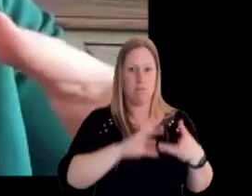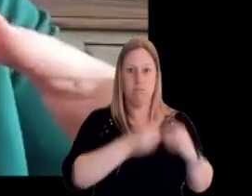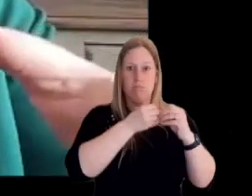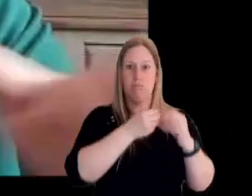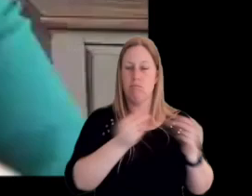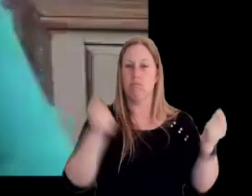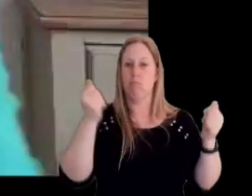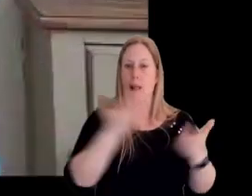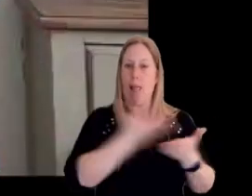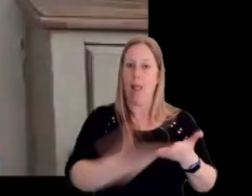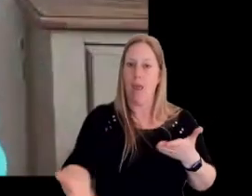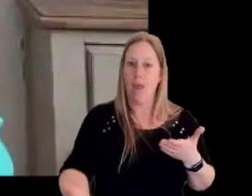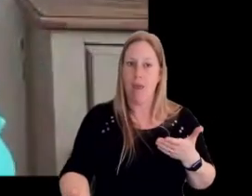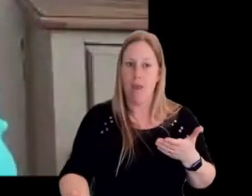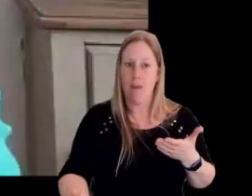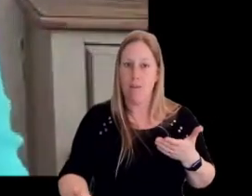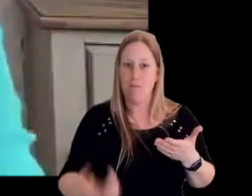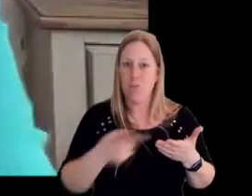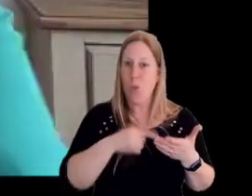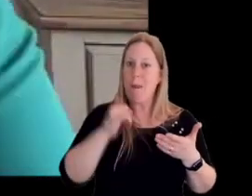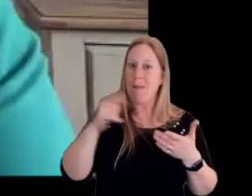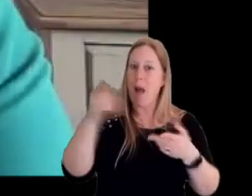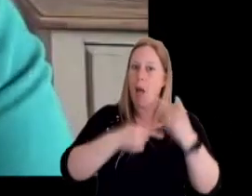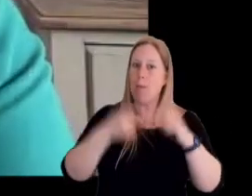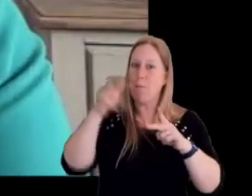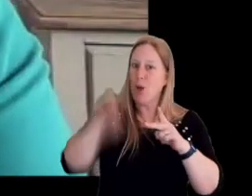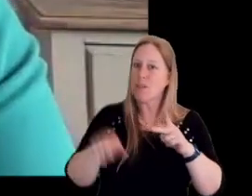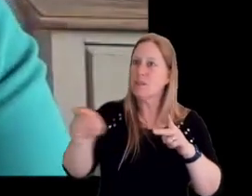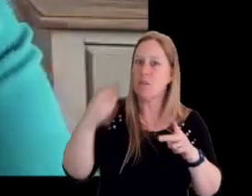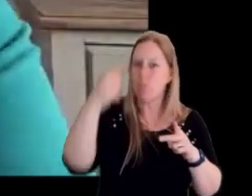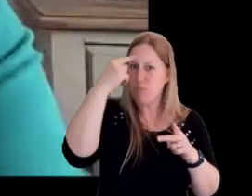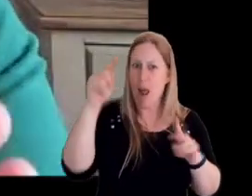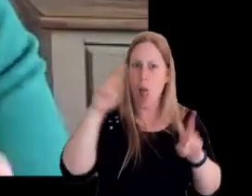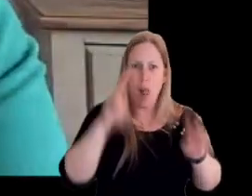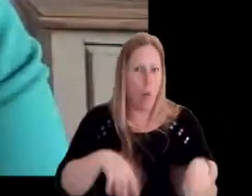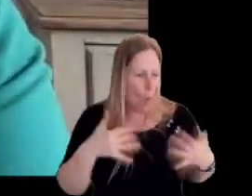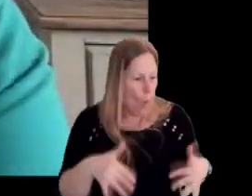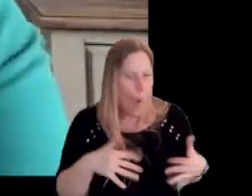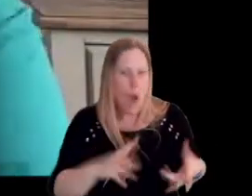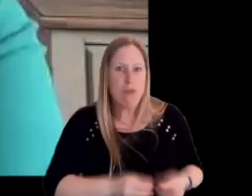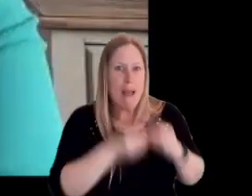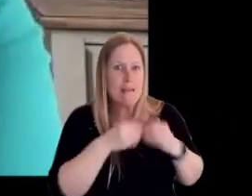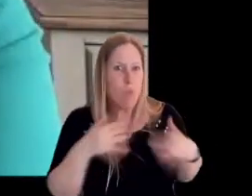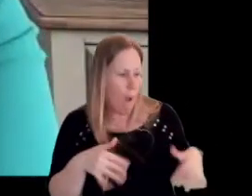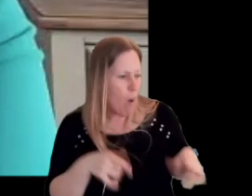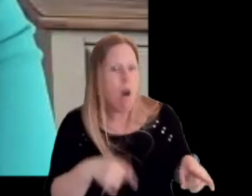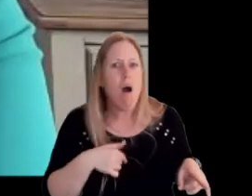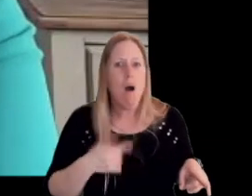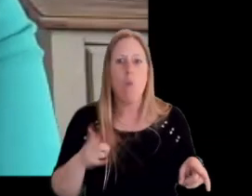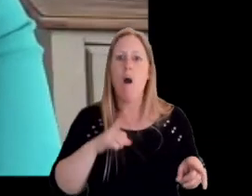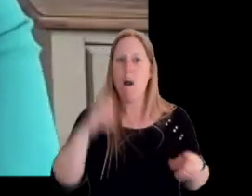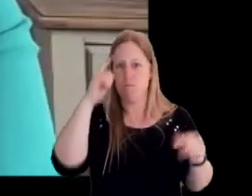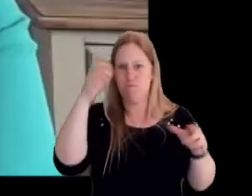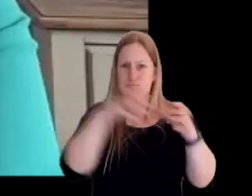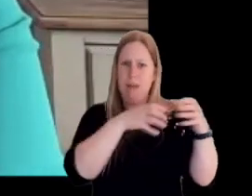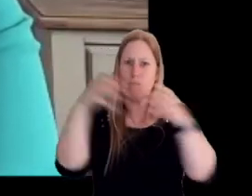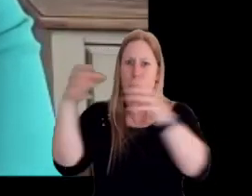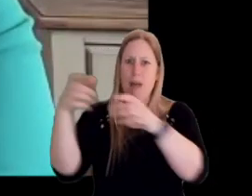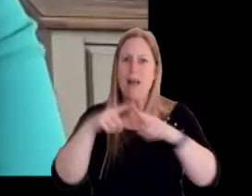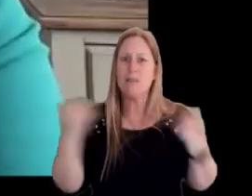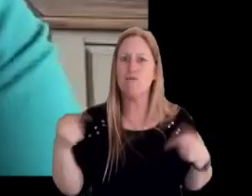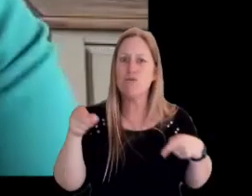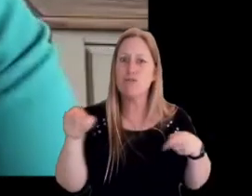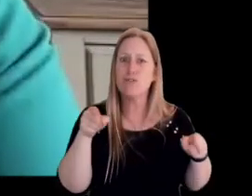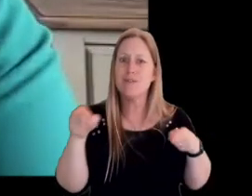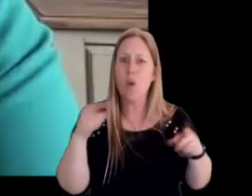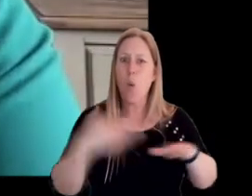it. And for your brain, it looks like incredibly creative, because it's so different to how your brain works. And so one